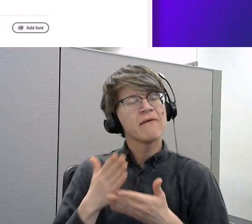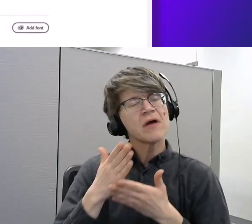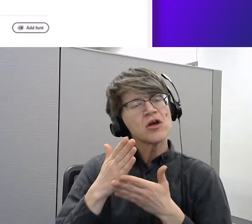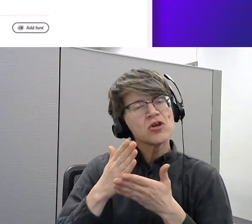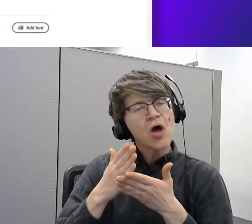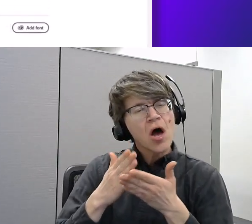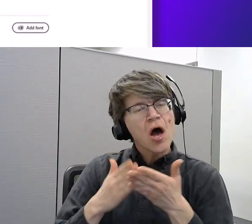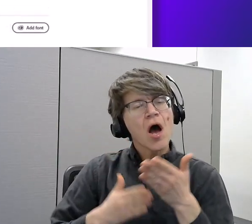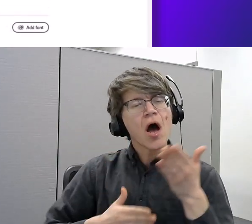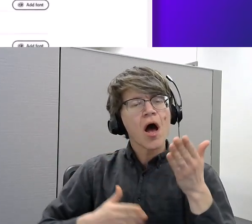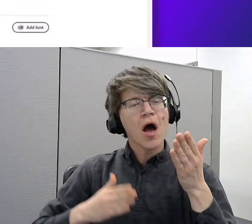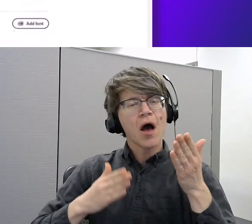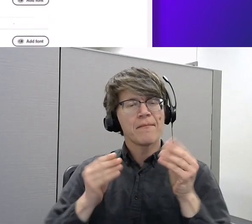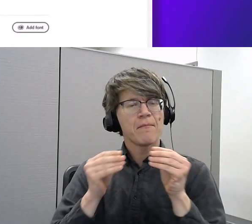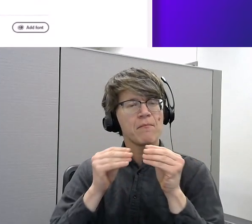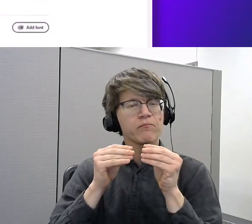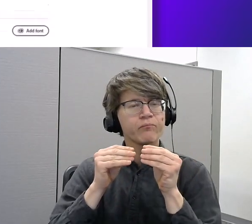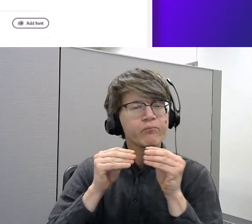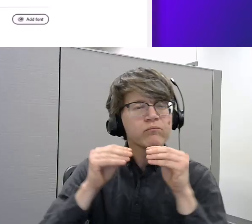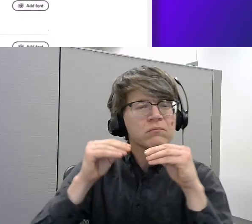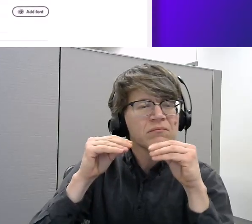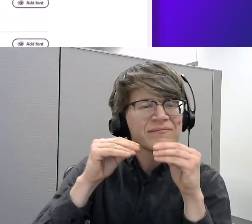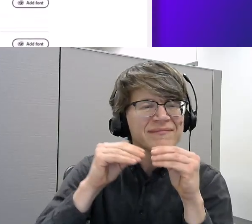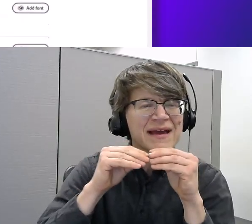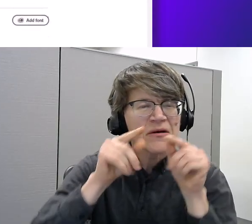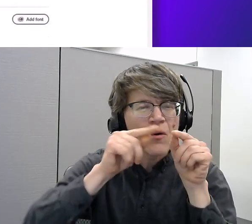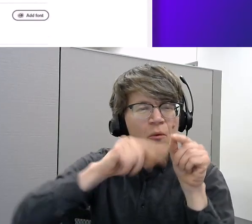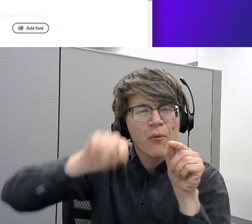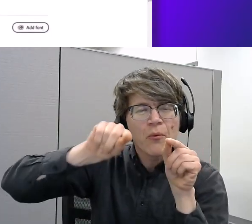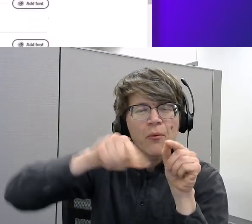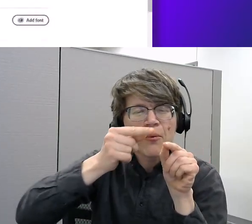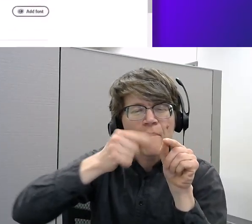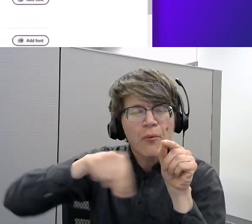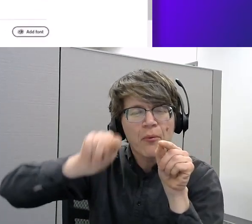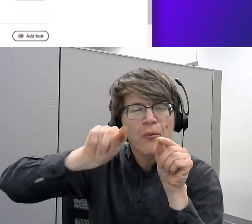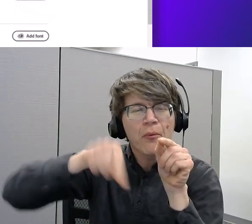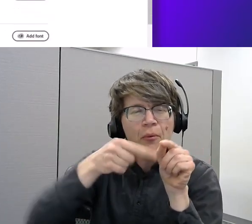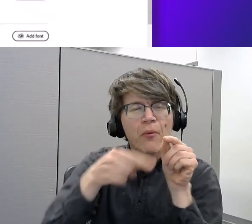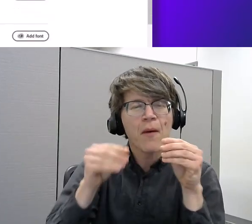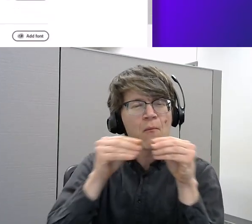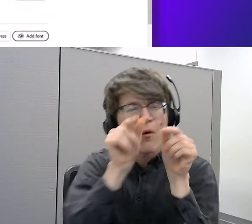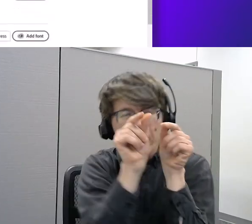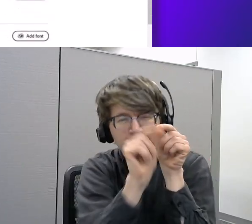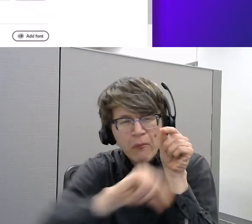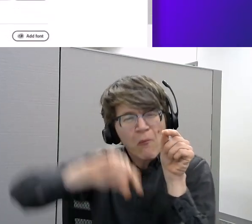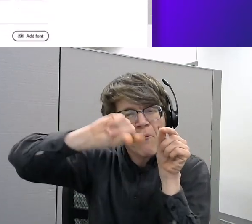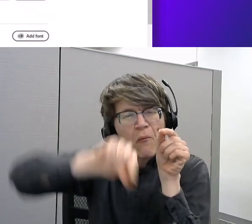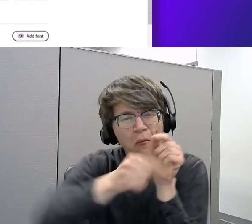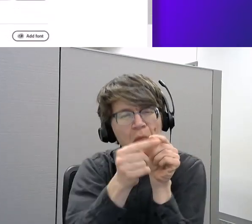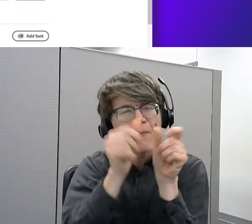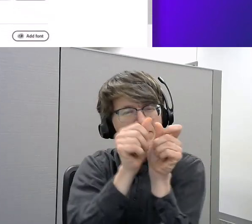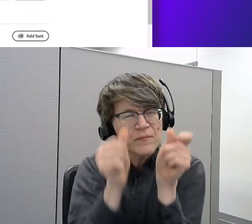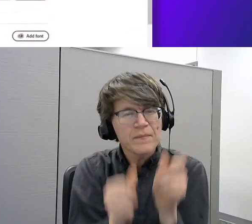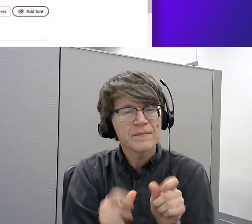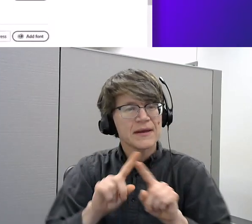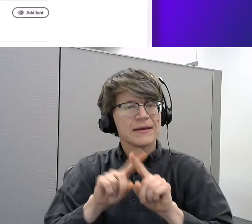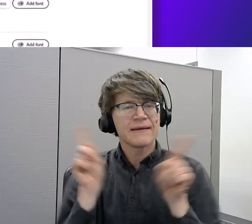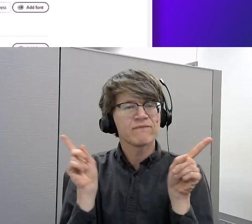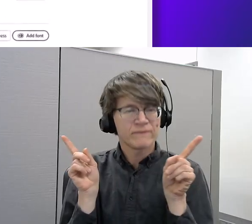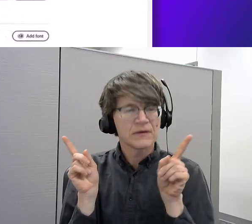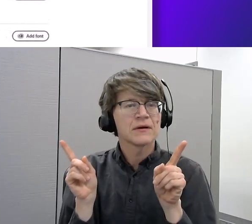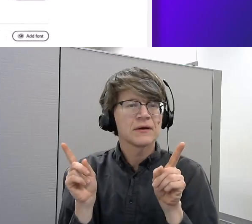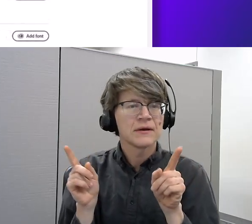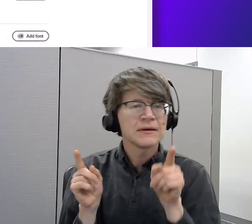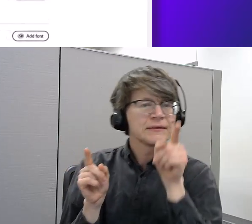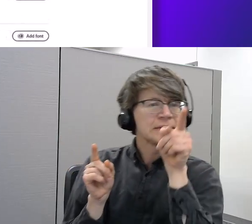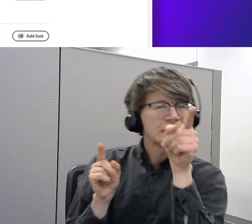really notice those rounded bottoms in the other versions. So as you go through, you can kind of see how this shifts and changes. Here's there's no roundedness, and